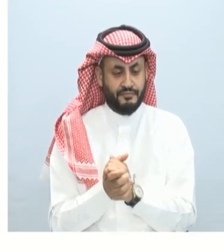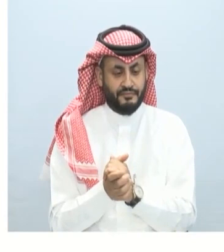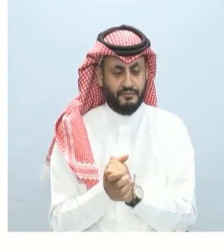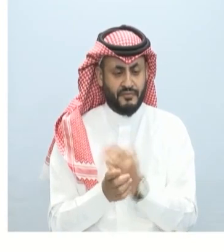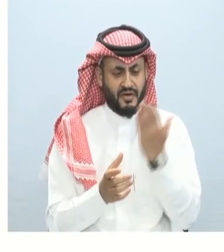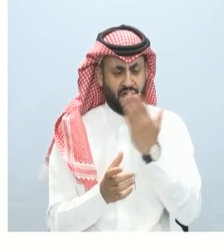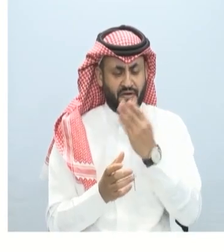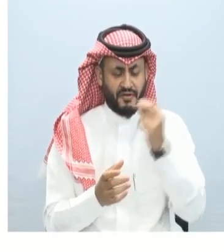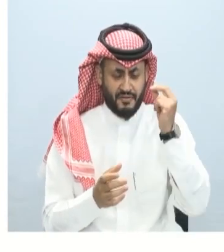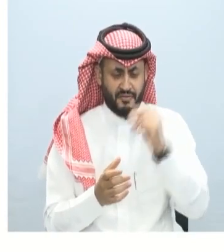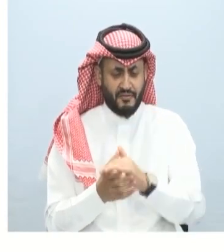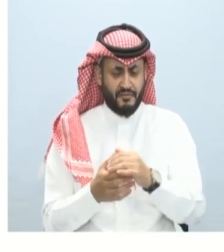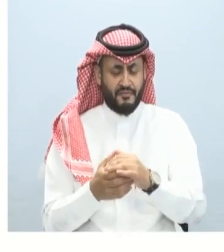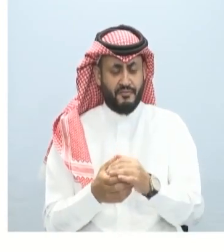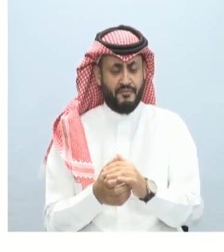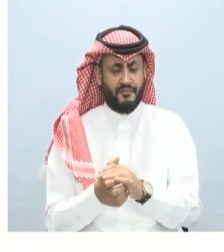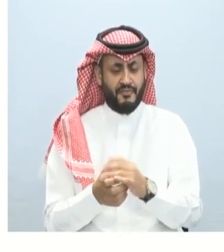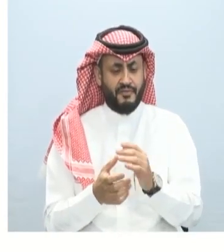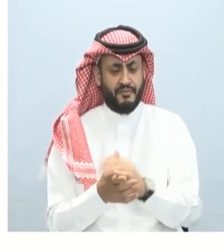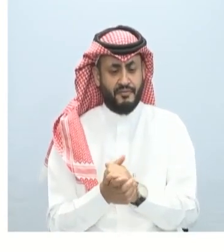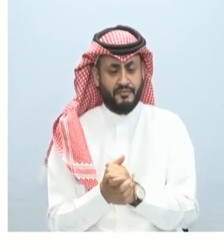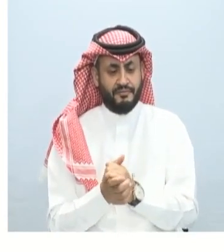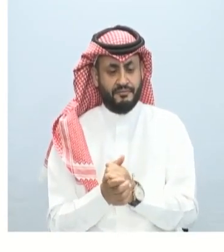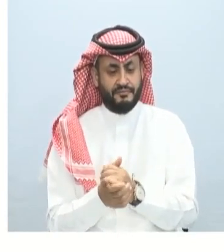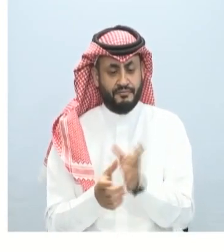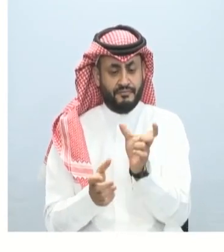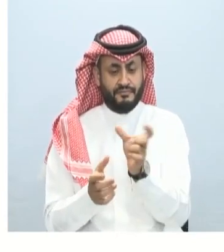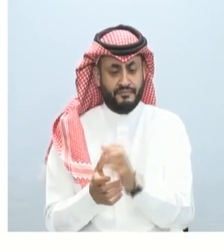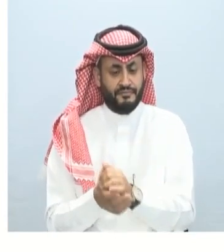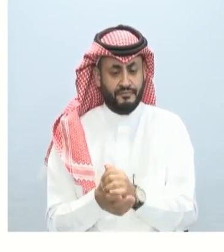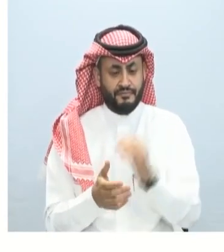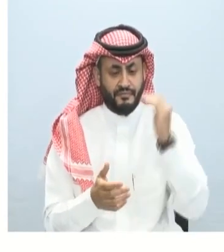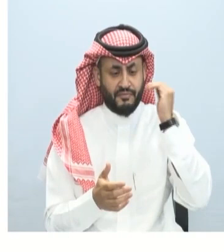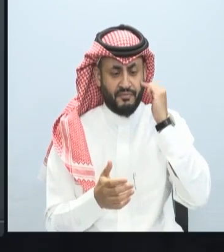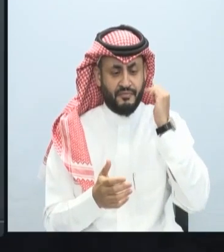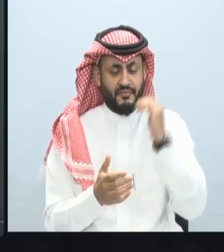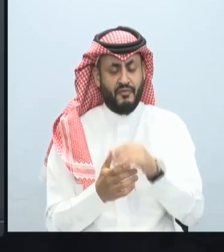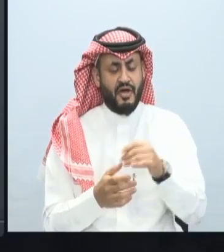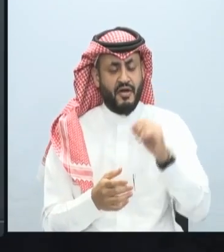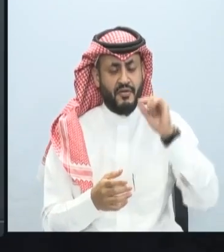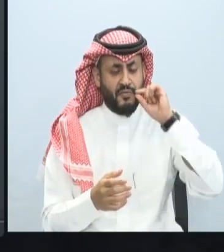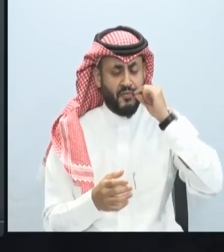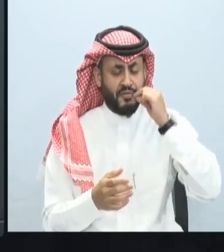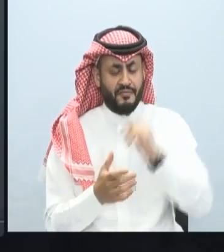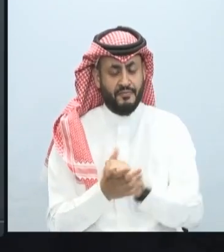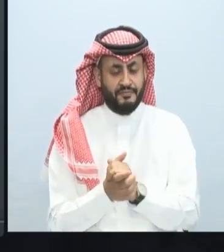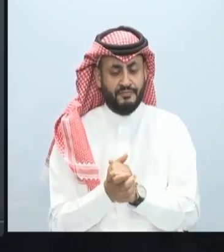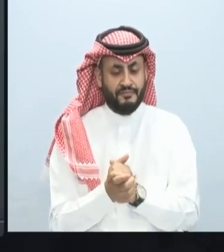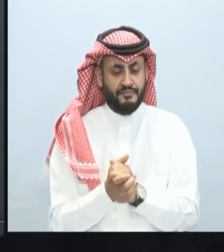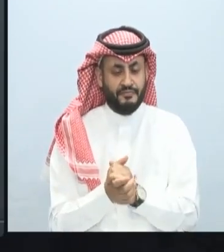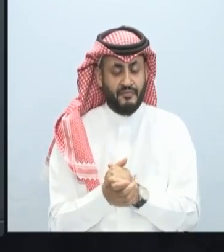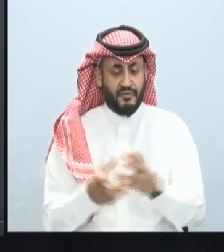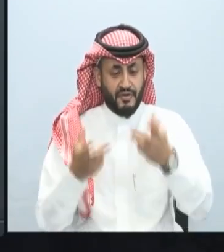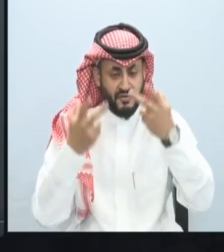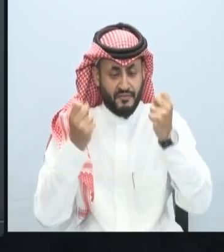studies have found that blank men, women talk more than the other. So here, there are studies that